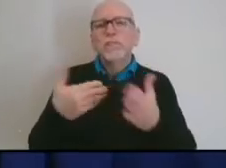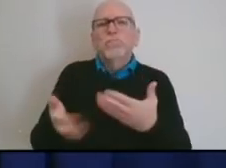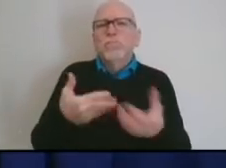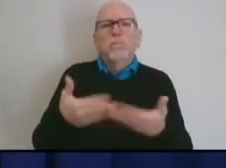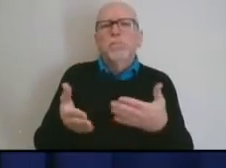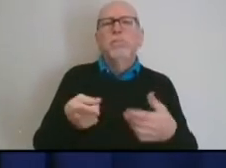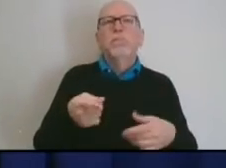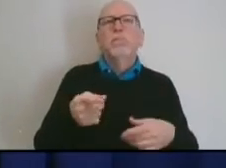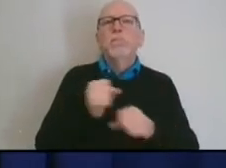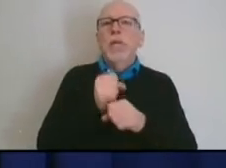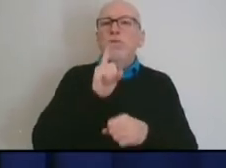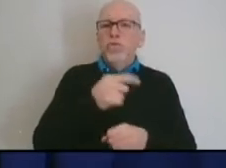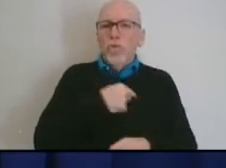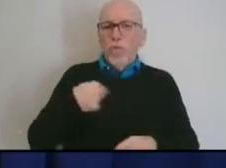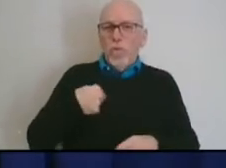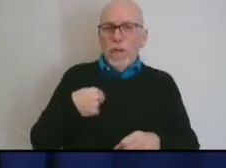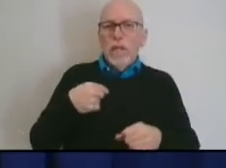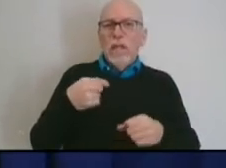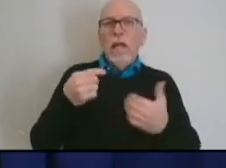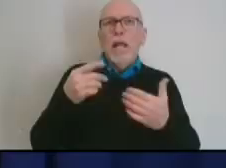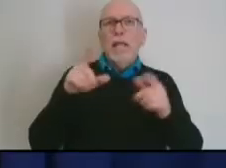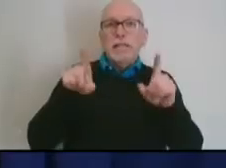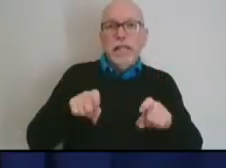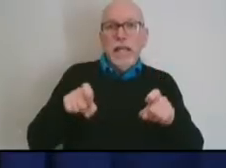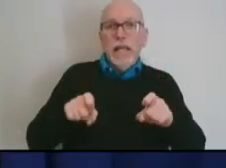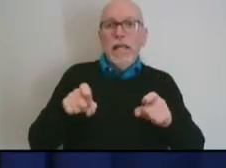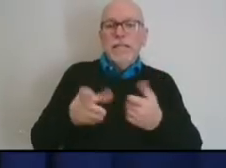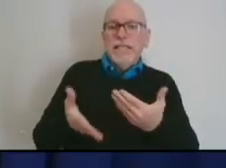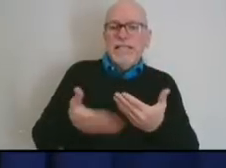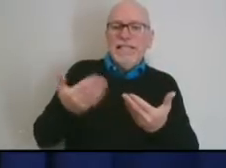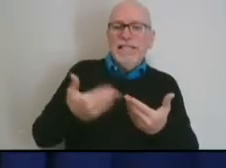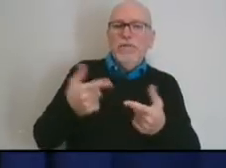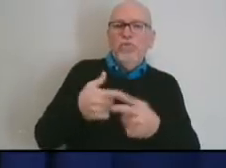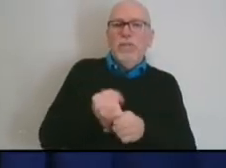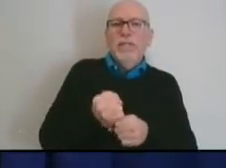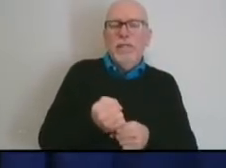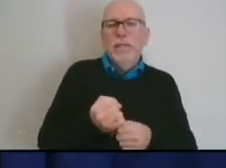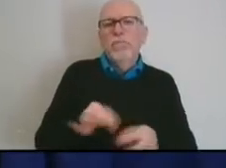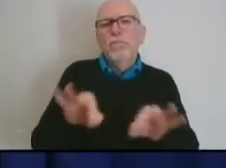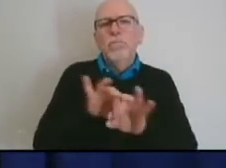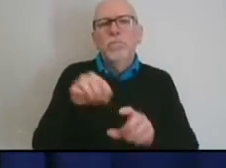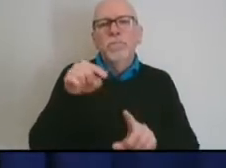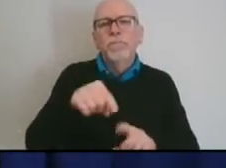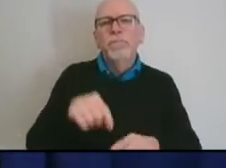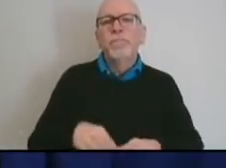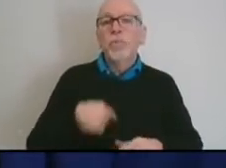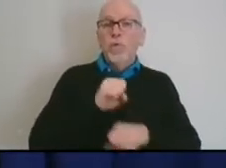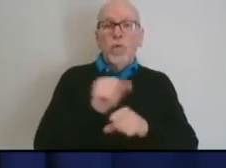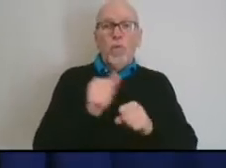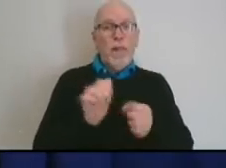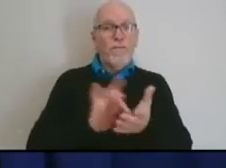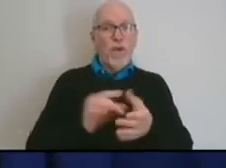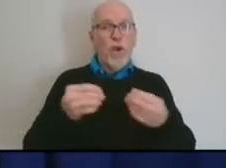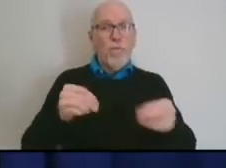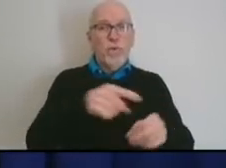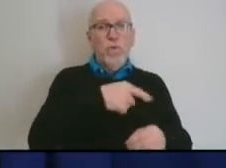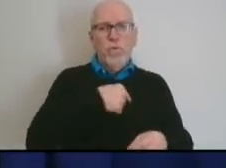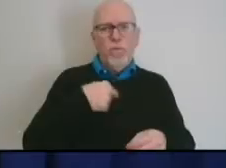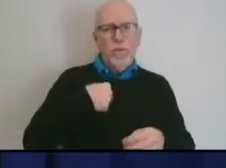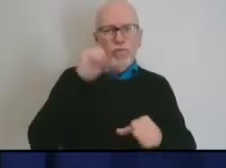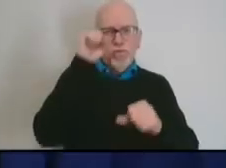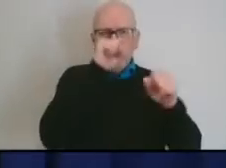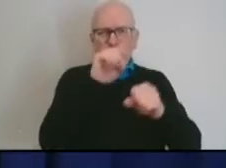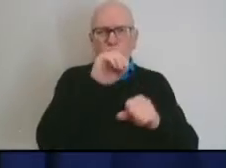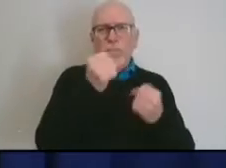making sure that the ease of testing is there has been critical. As we work with our pharmacies, we've strategically placed many